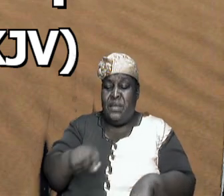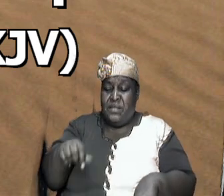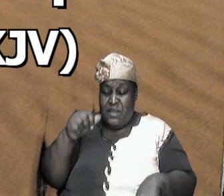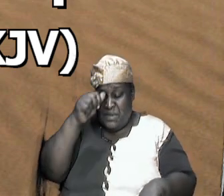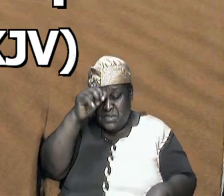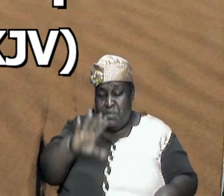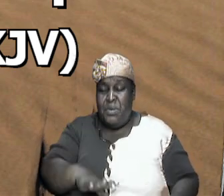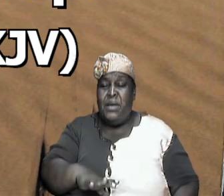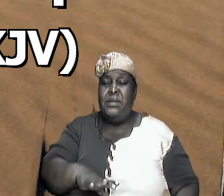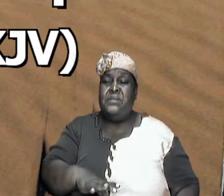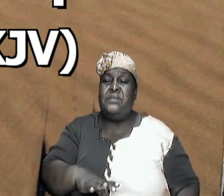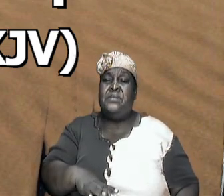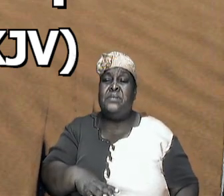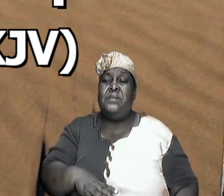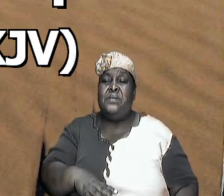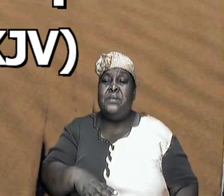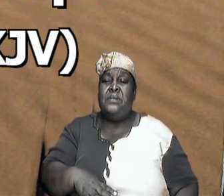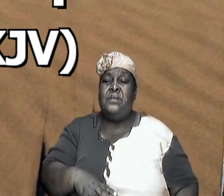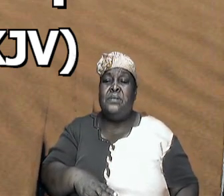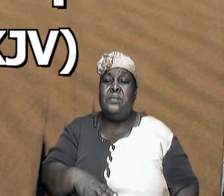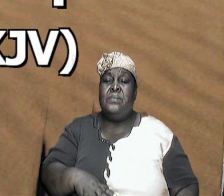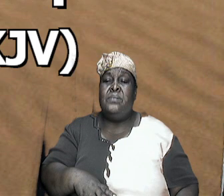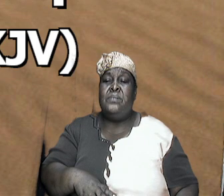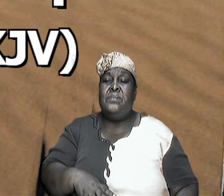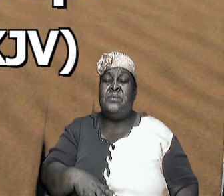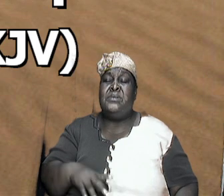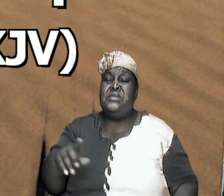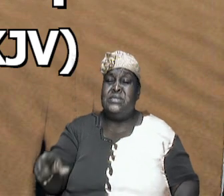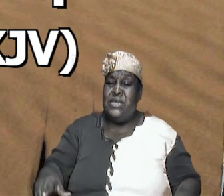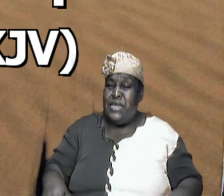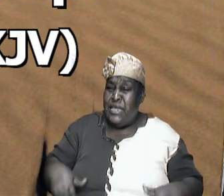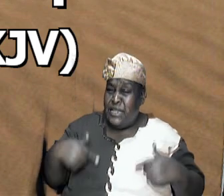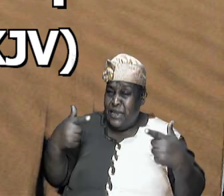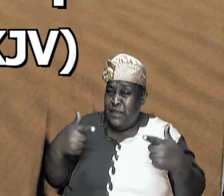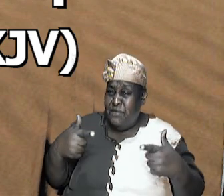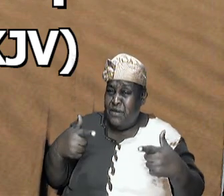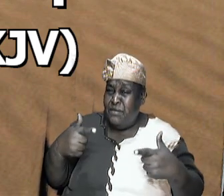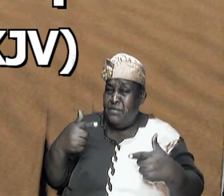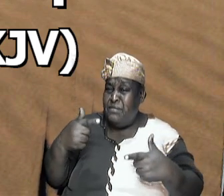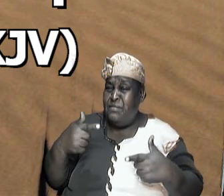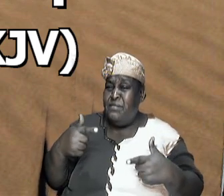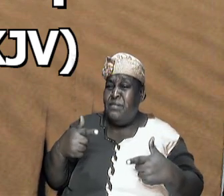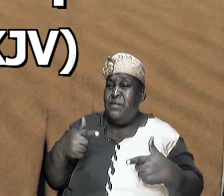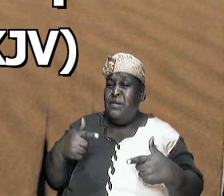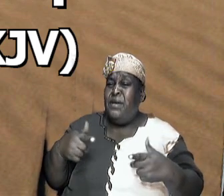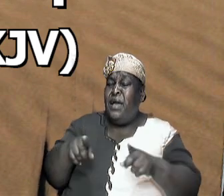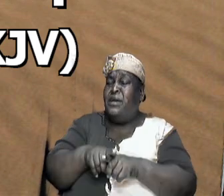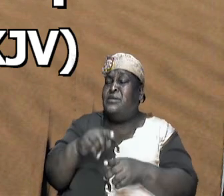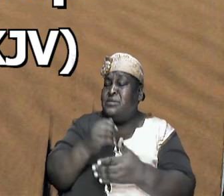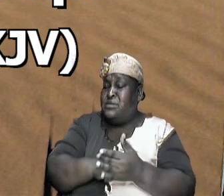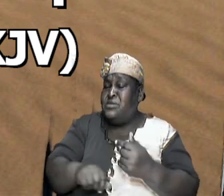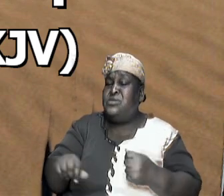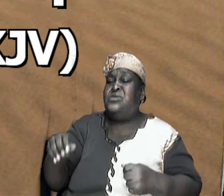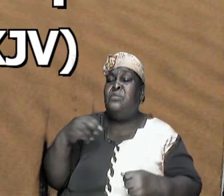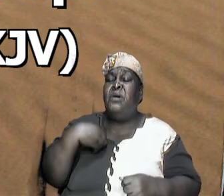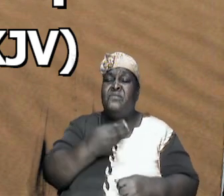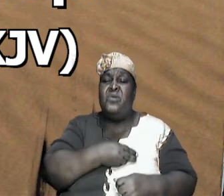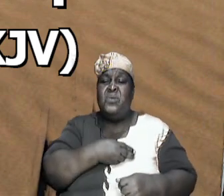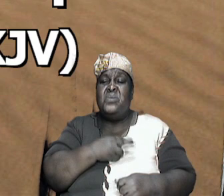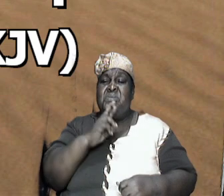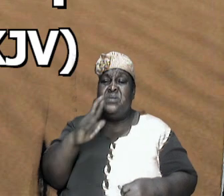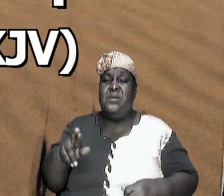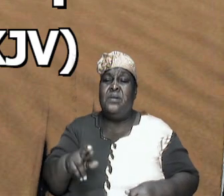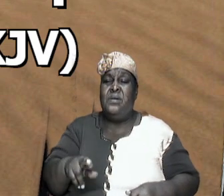was ahead of where some of us are. Right? Because